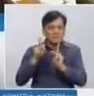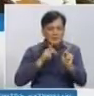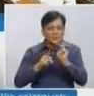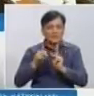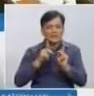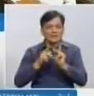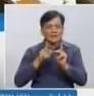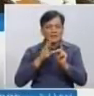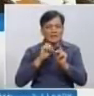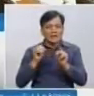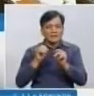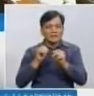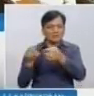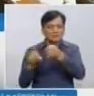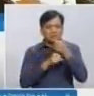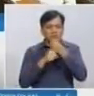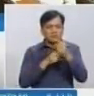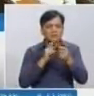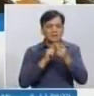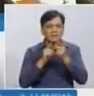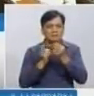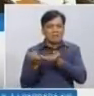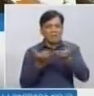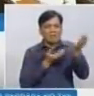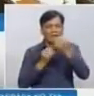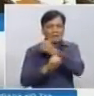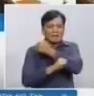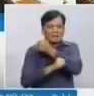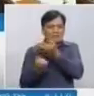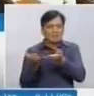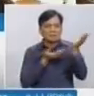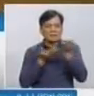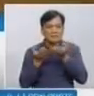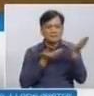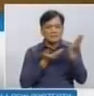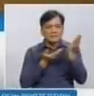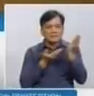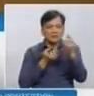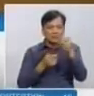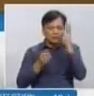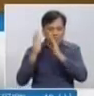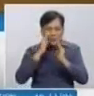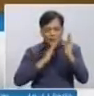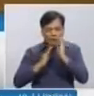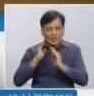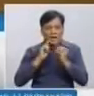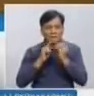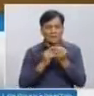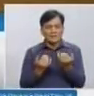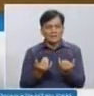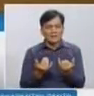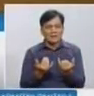officials, and traffickers and contrabands. You worry about the